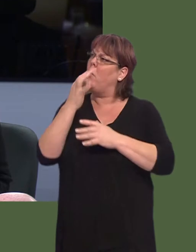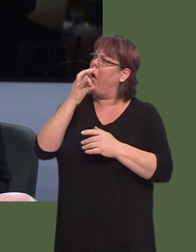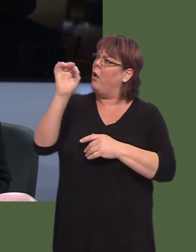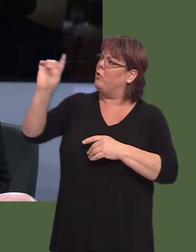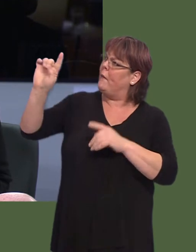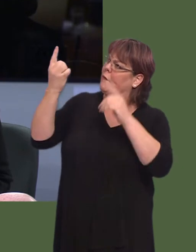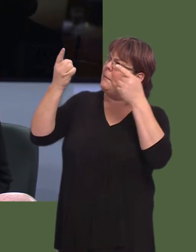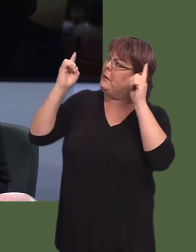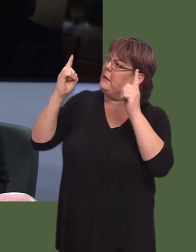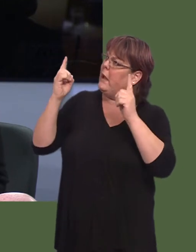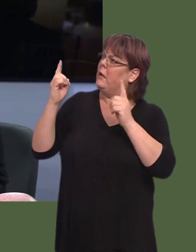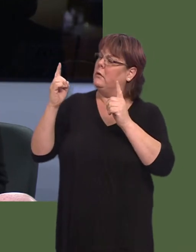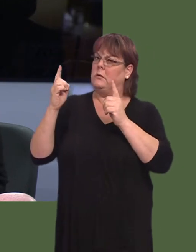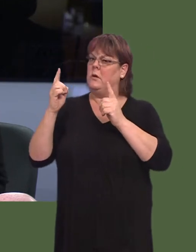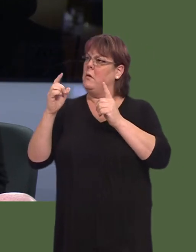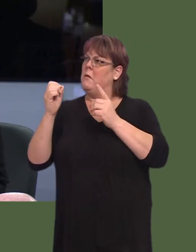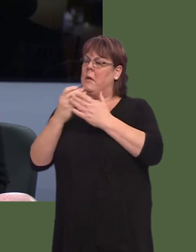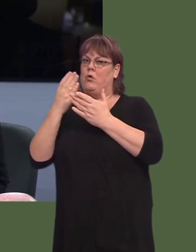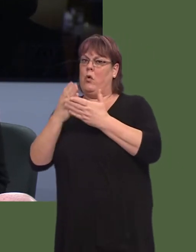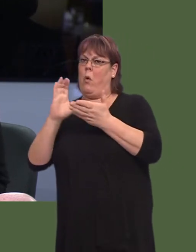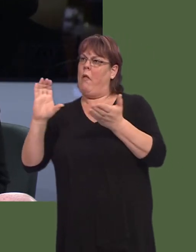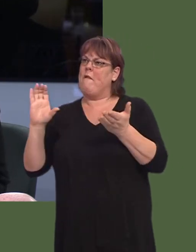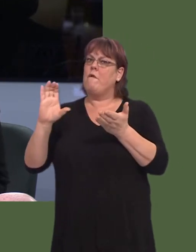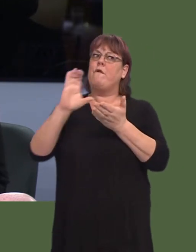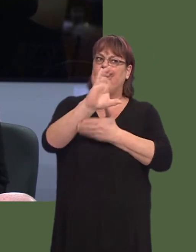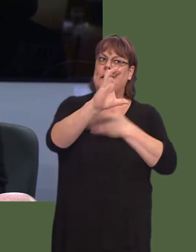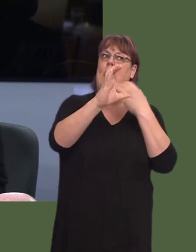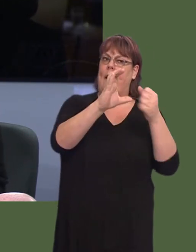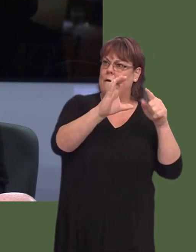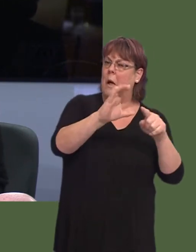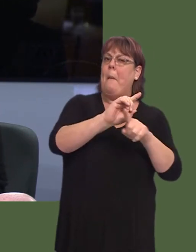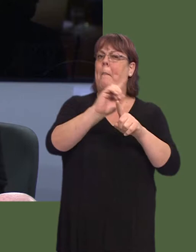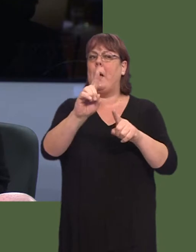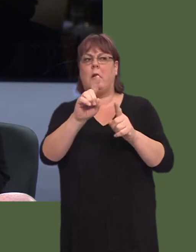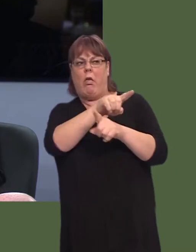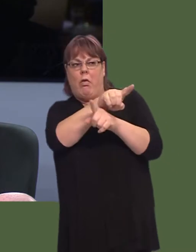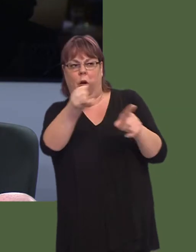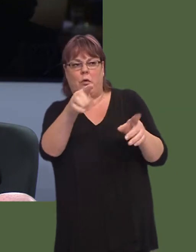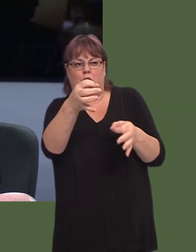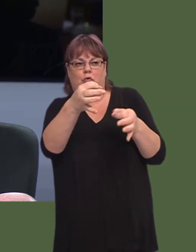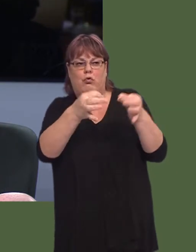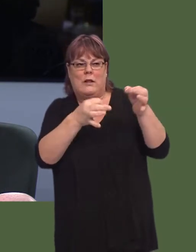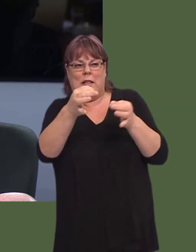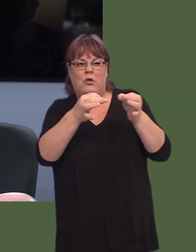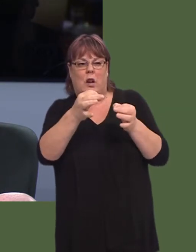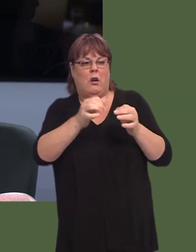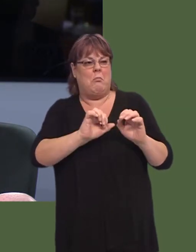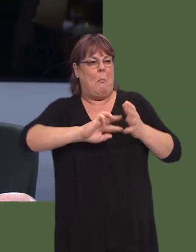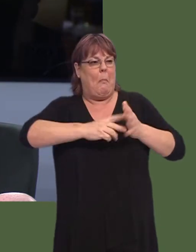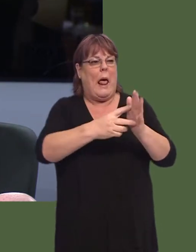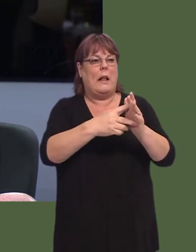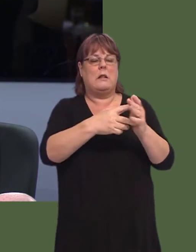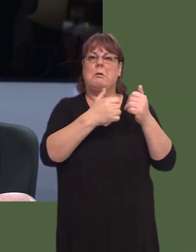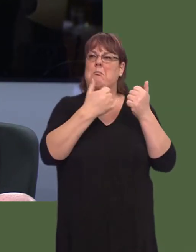Minister, please, to ensure that it's not just a case of throwing money at this, that strategic and well-intentioned